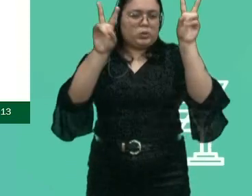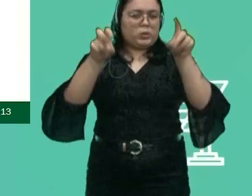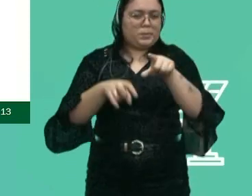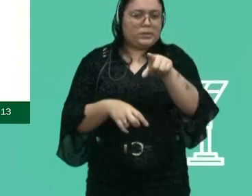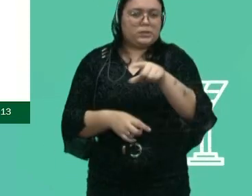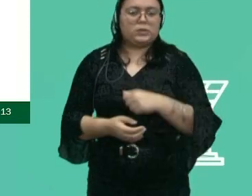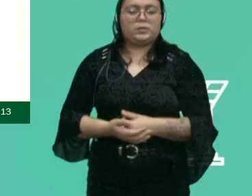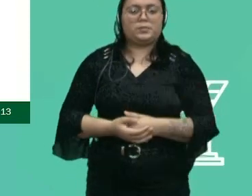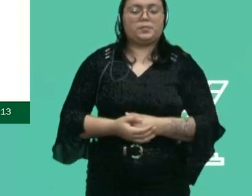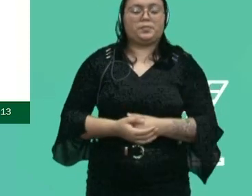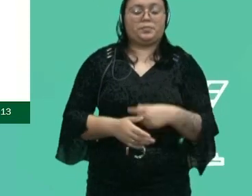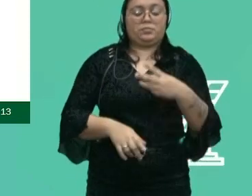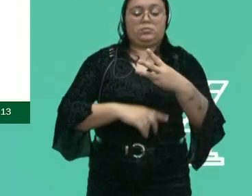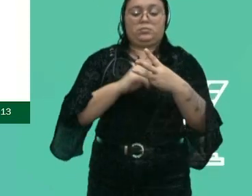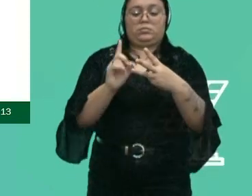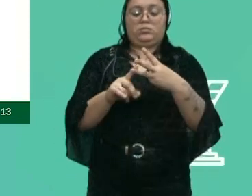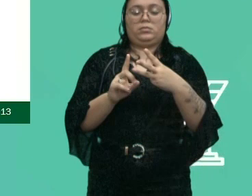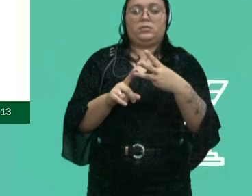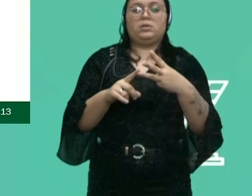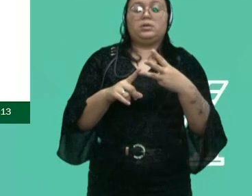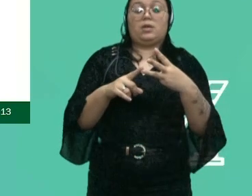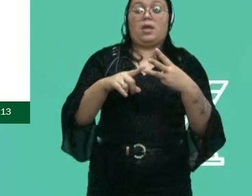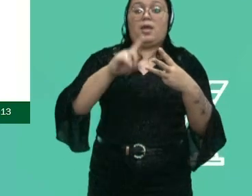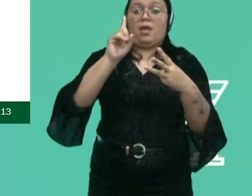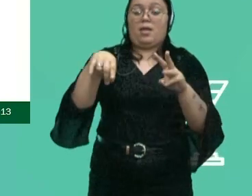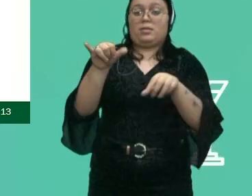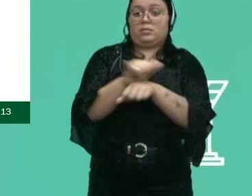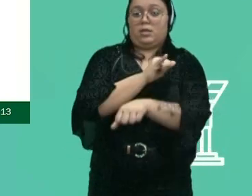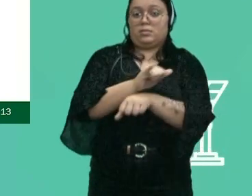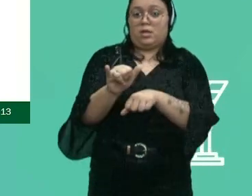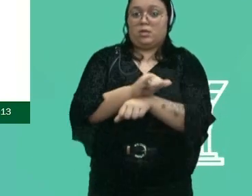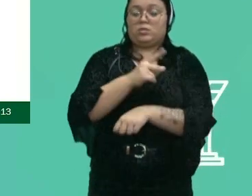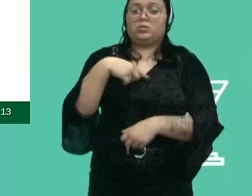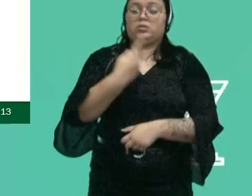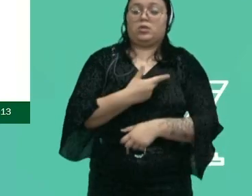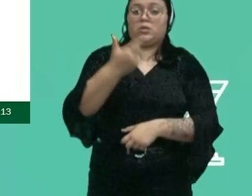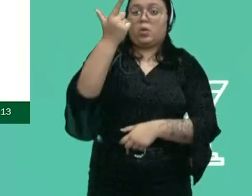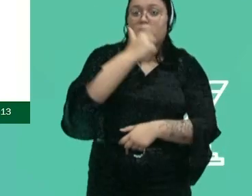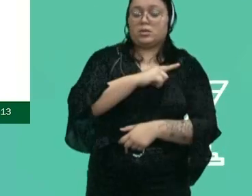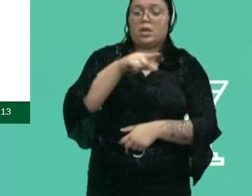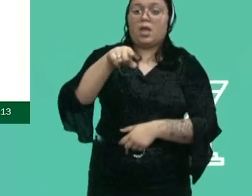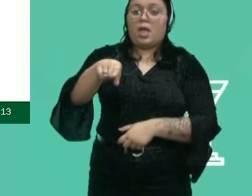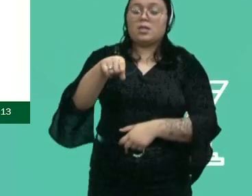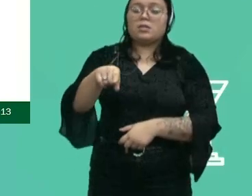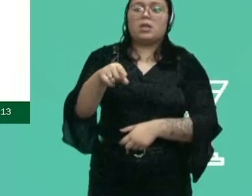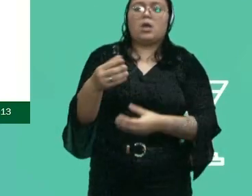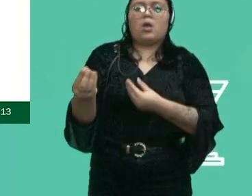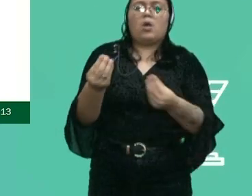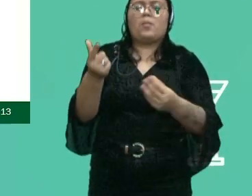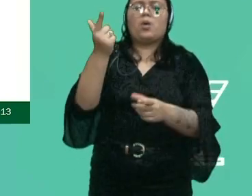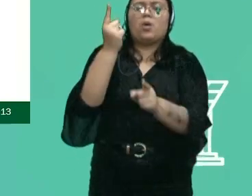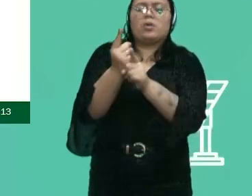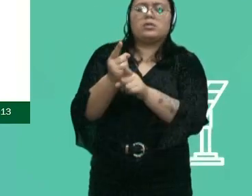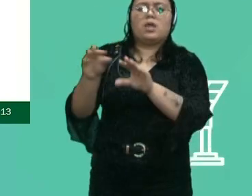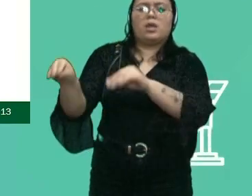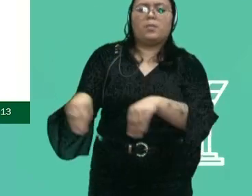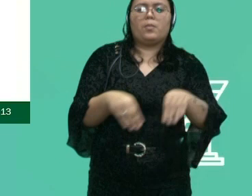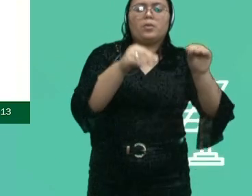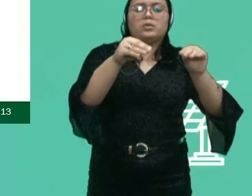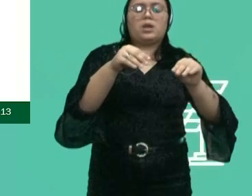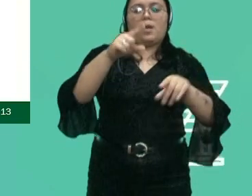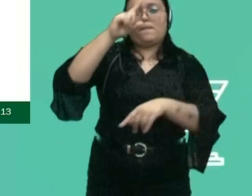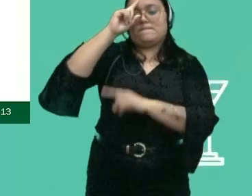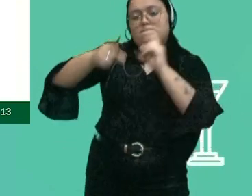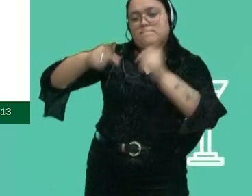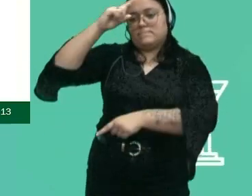And third, our strategy is to focus on regional networks. Where can we co-locate production and demand, multiple off-takers,